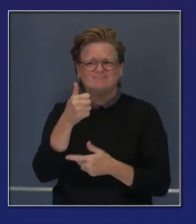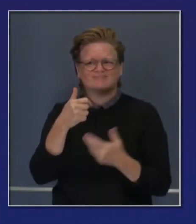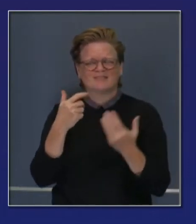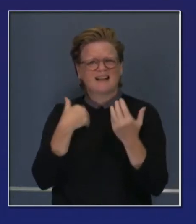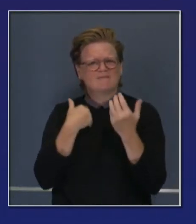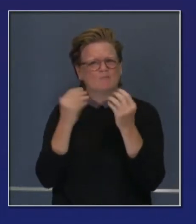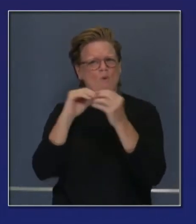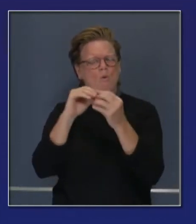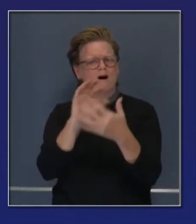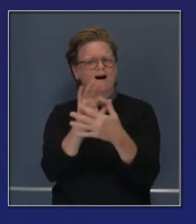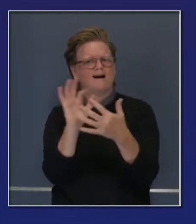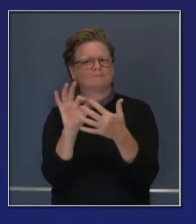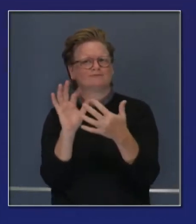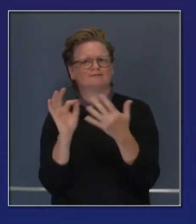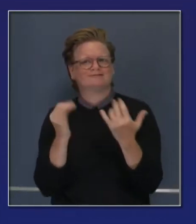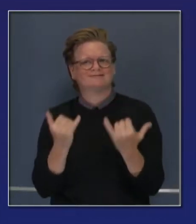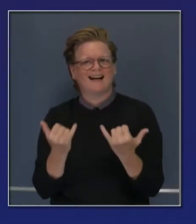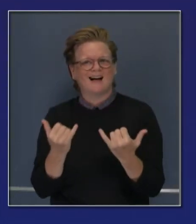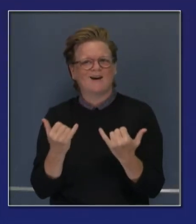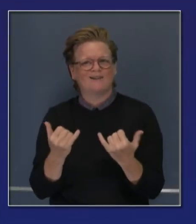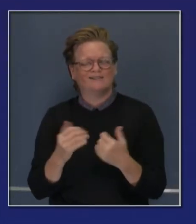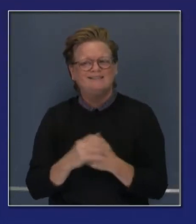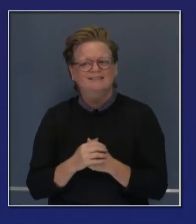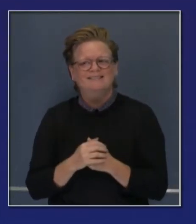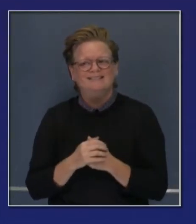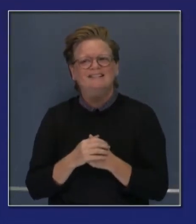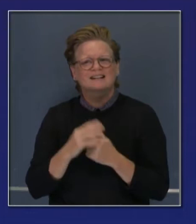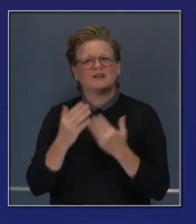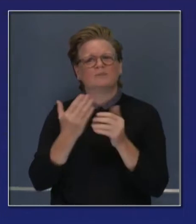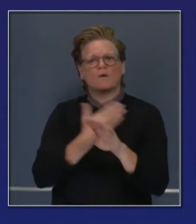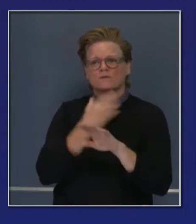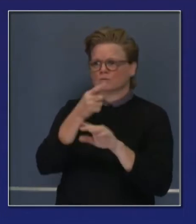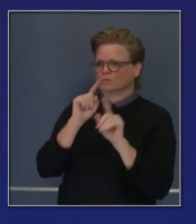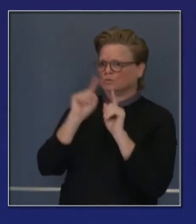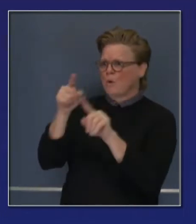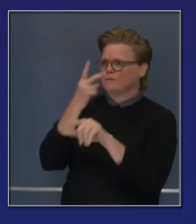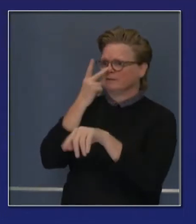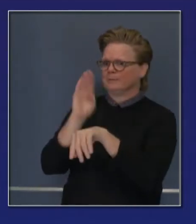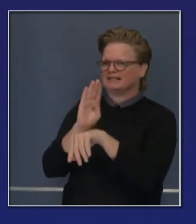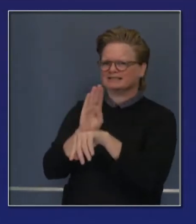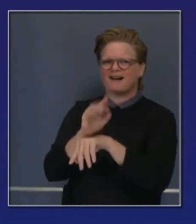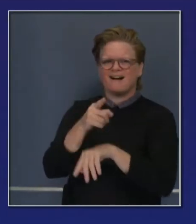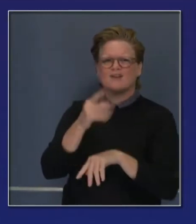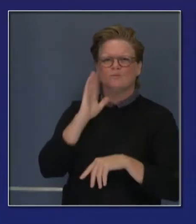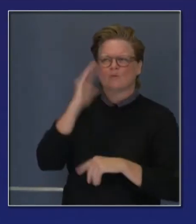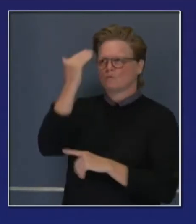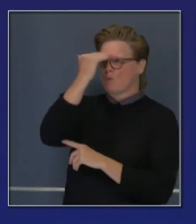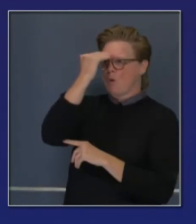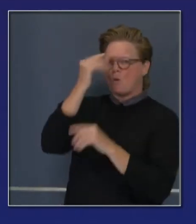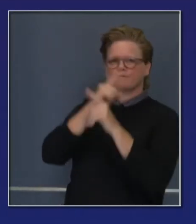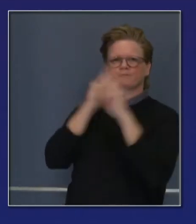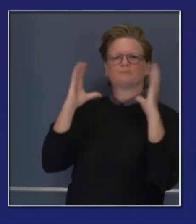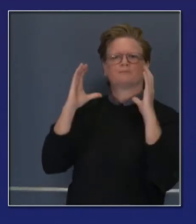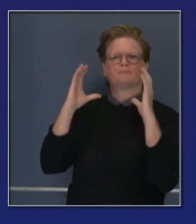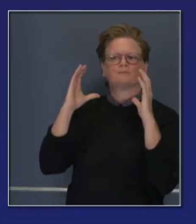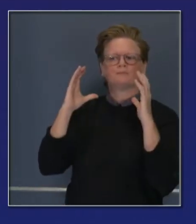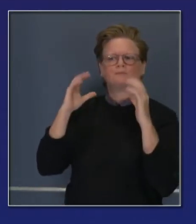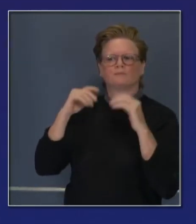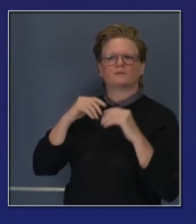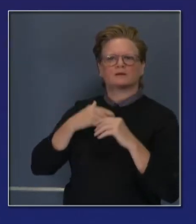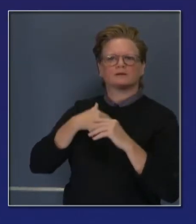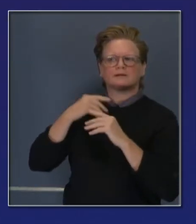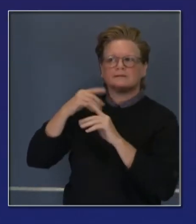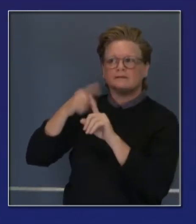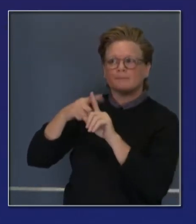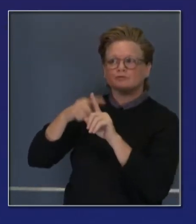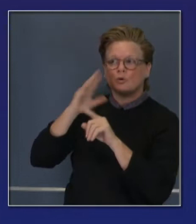safety protocols and what exactly is happening with temperature checks and the like? And so those are the platforms of partnership that we